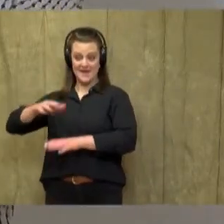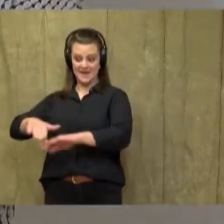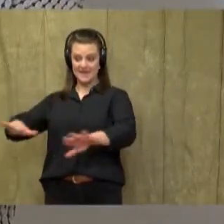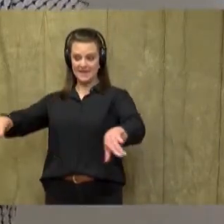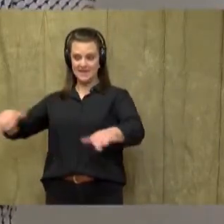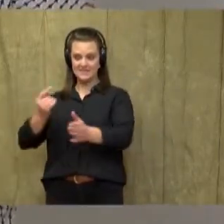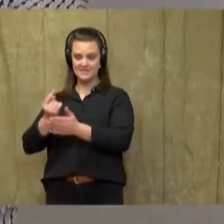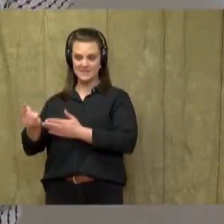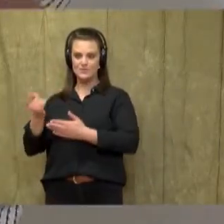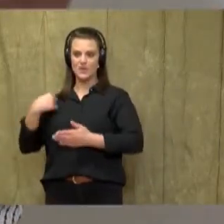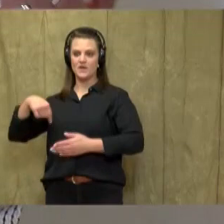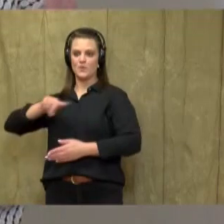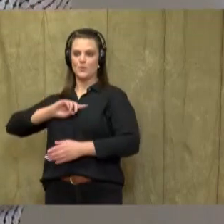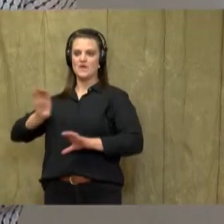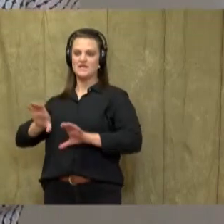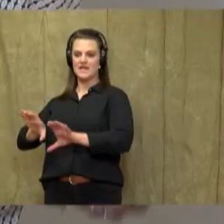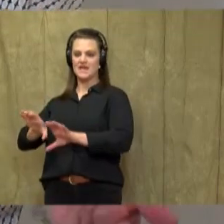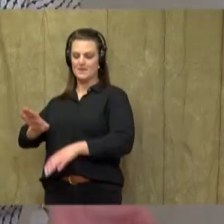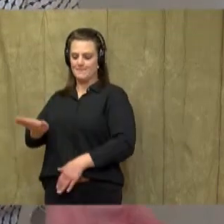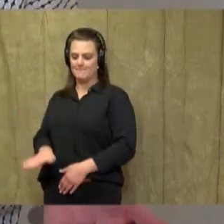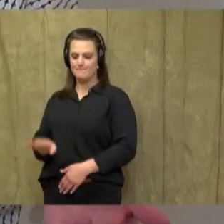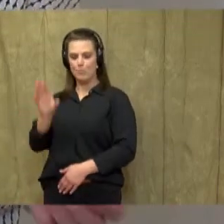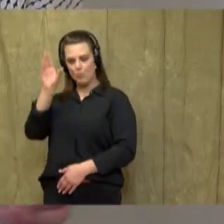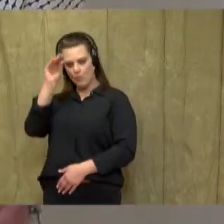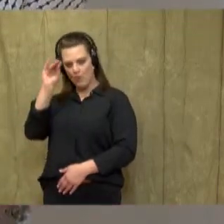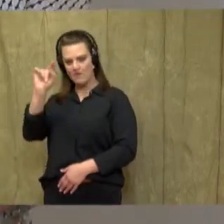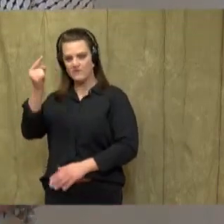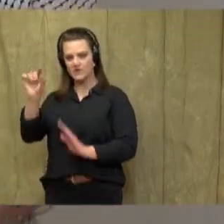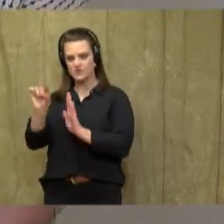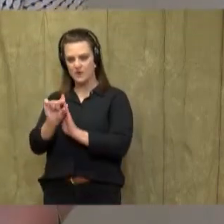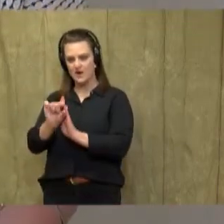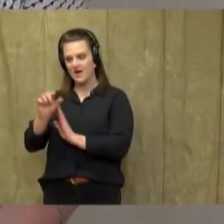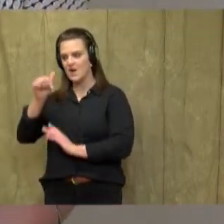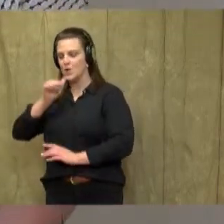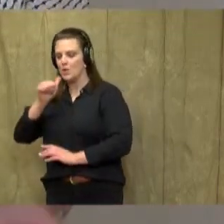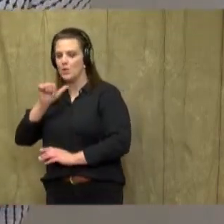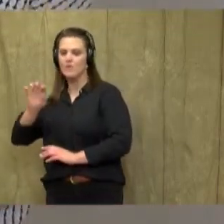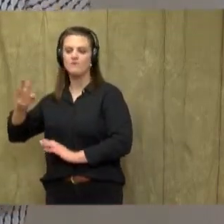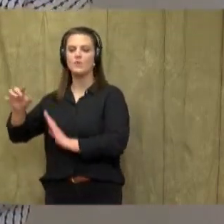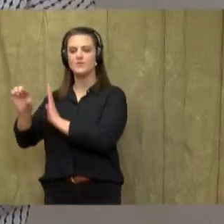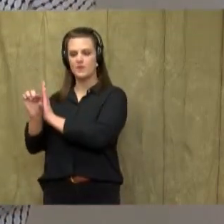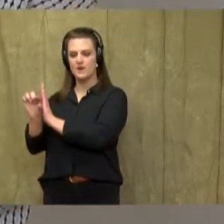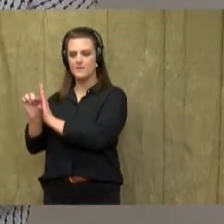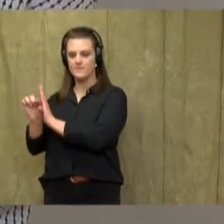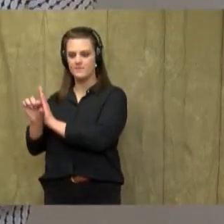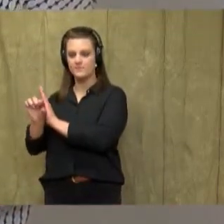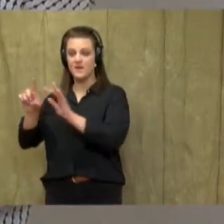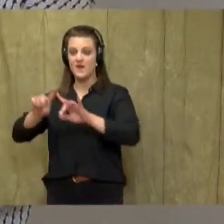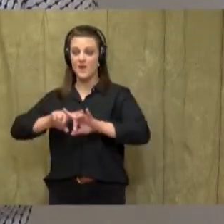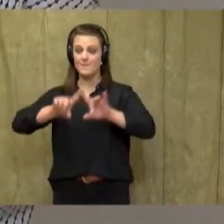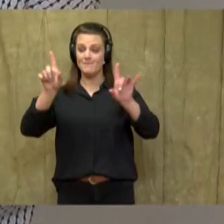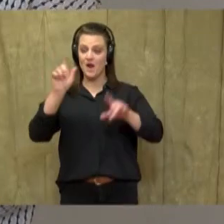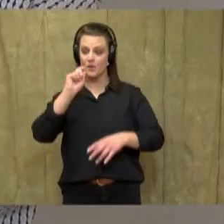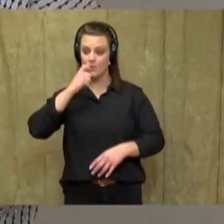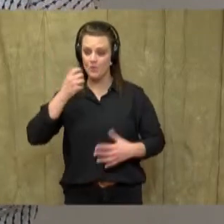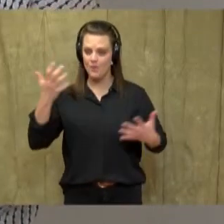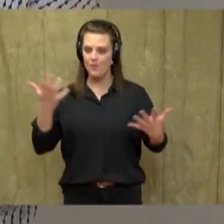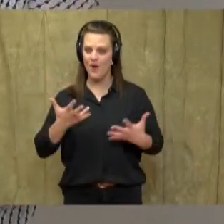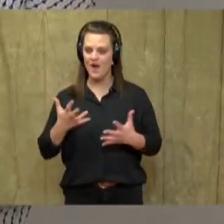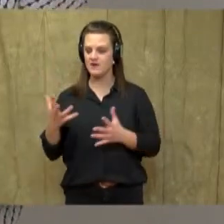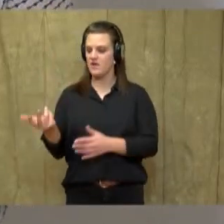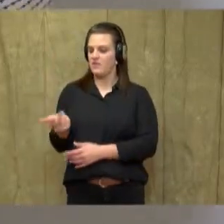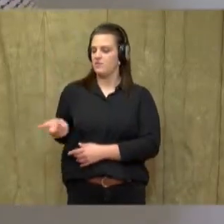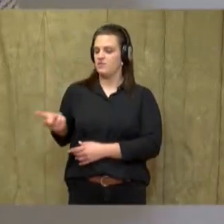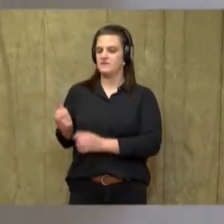this week. Now, I have a little boy that's in 1st grade and a little girl that's in 4th grade. But the cool part about this is we did this